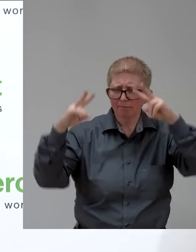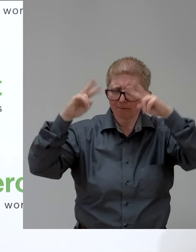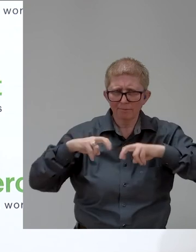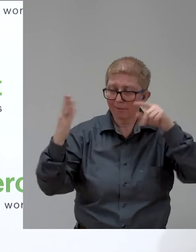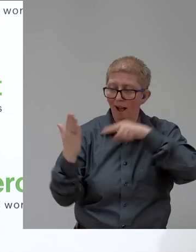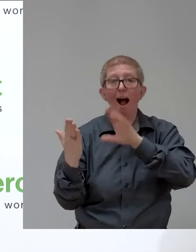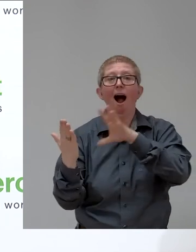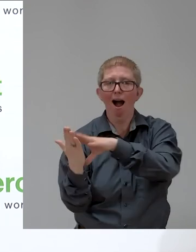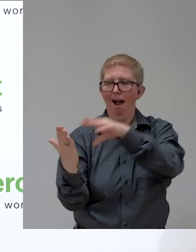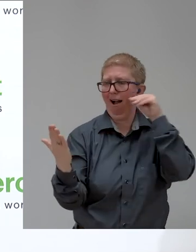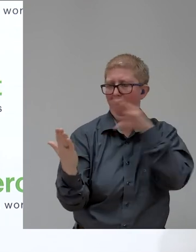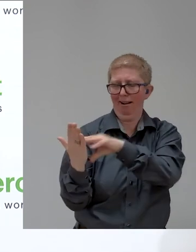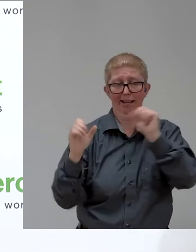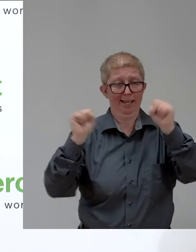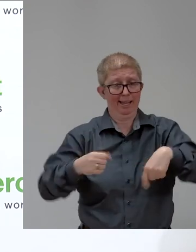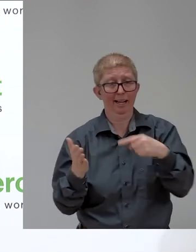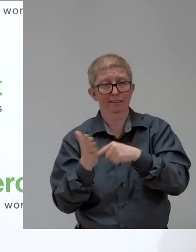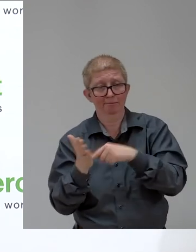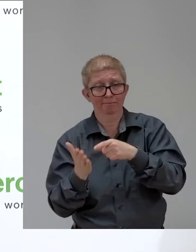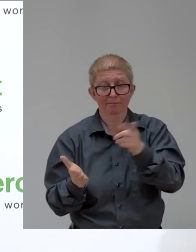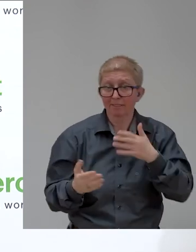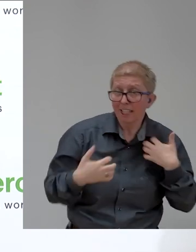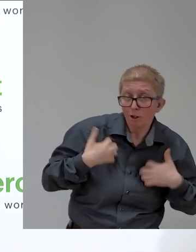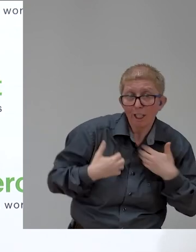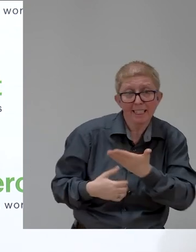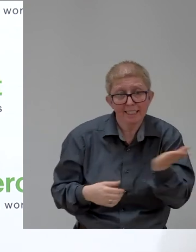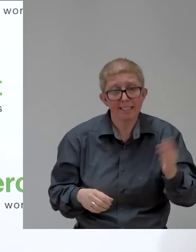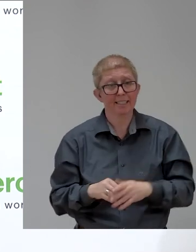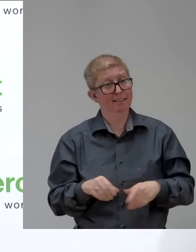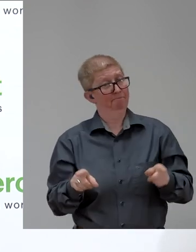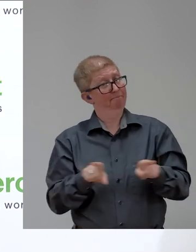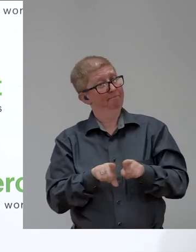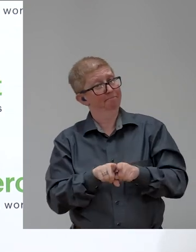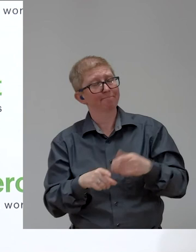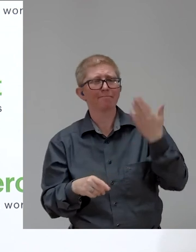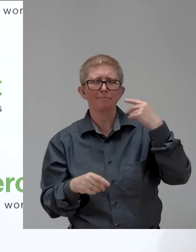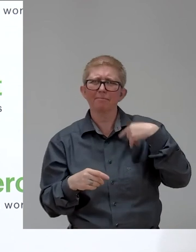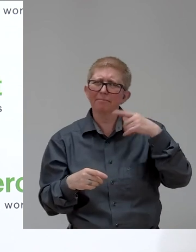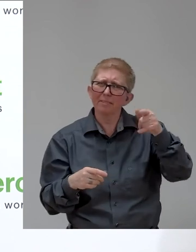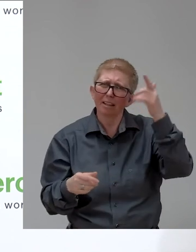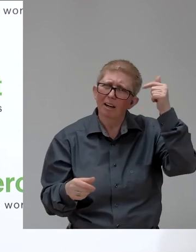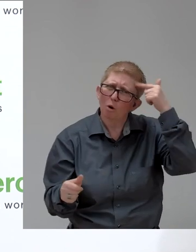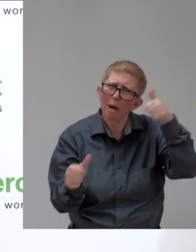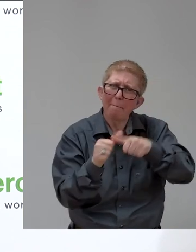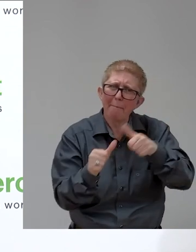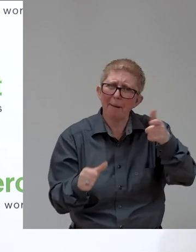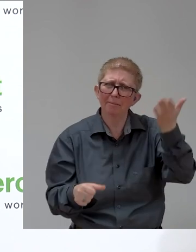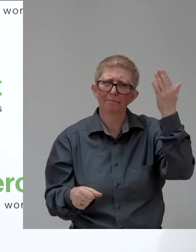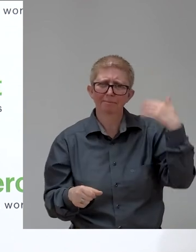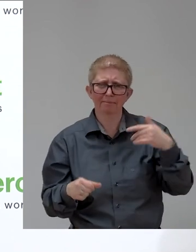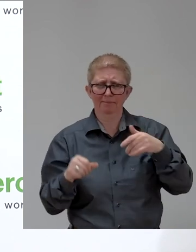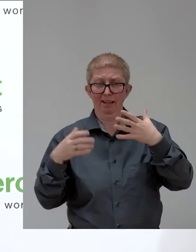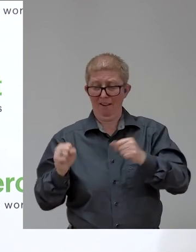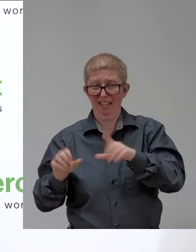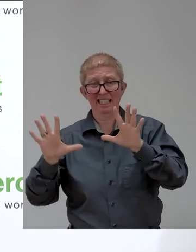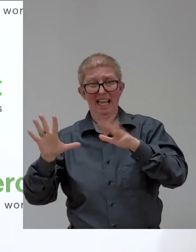I will remind you that there's an opportunity to join and learn more from the 10 impact transfer projects. They will be